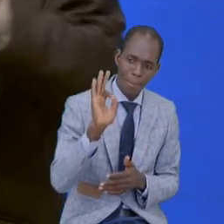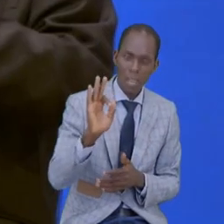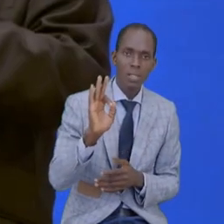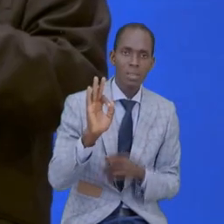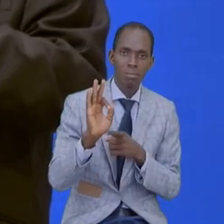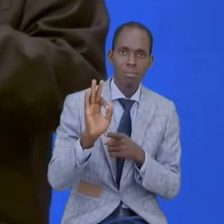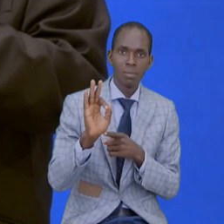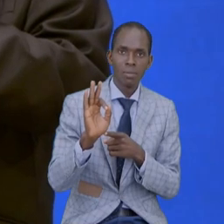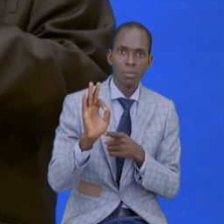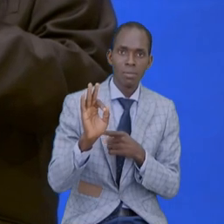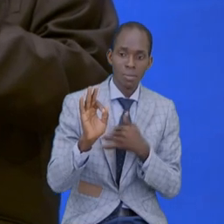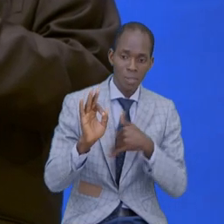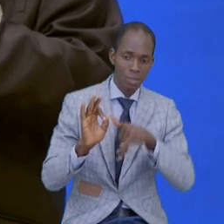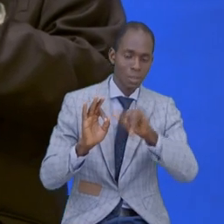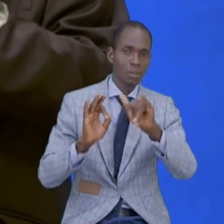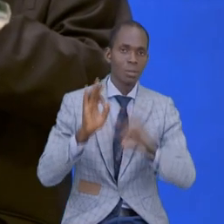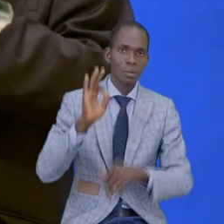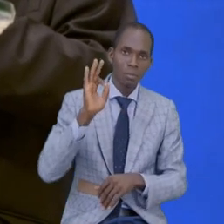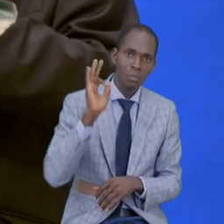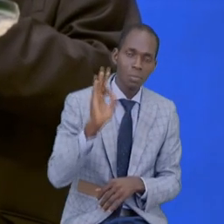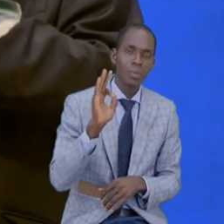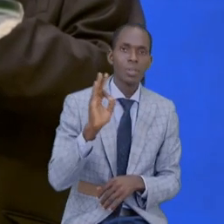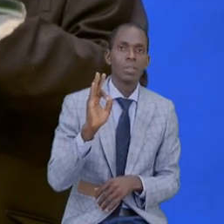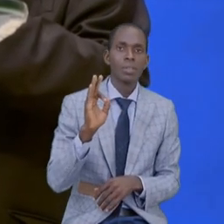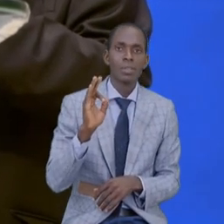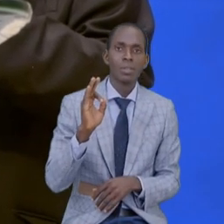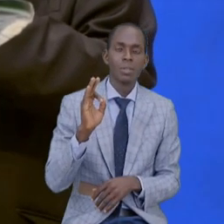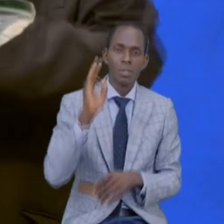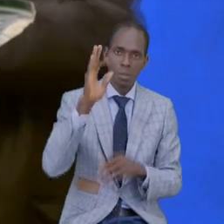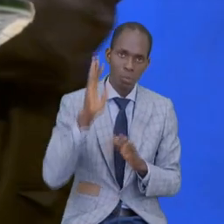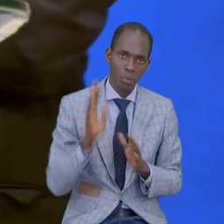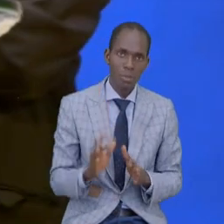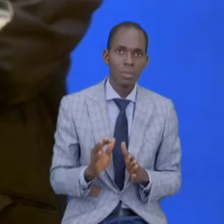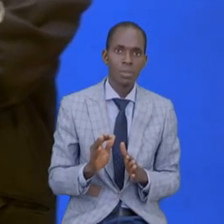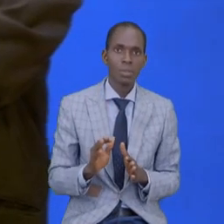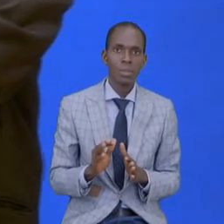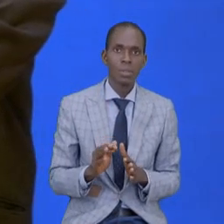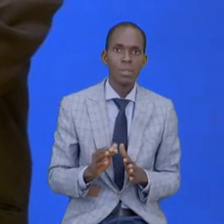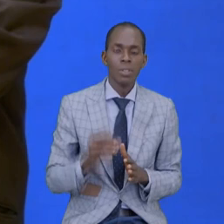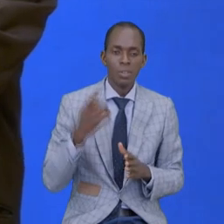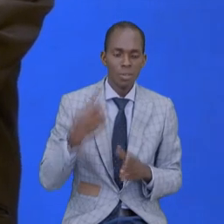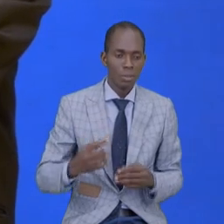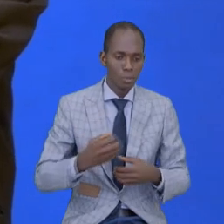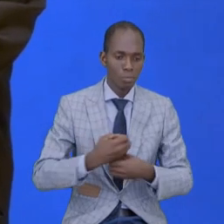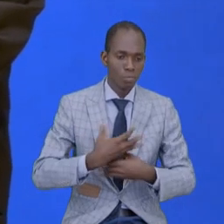the minister, the preacher, the